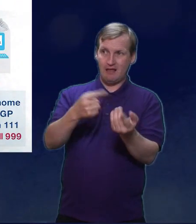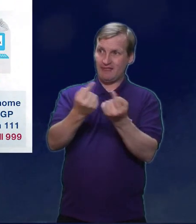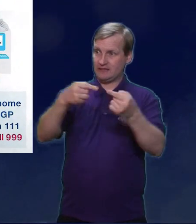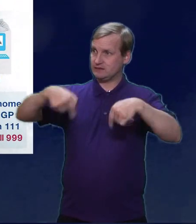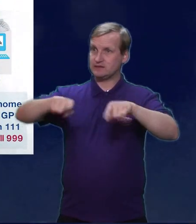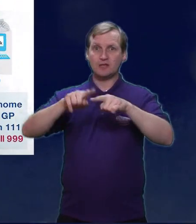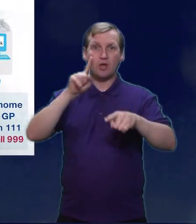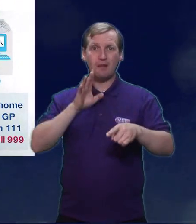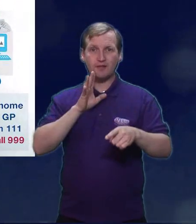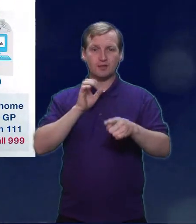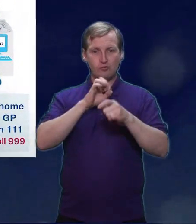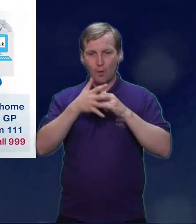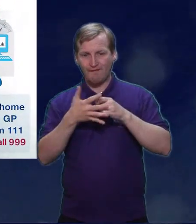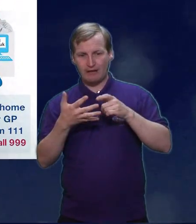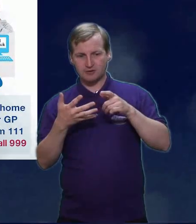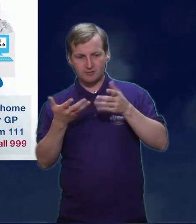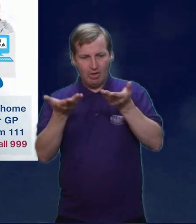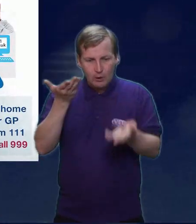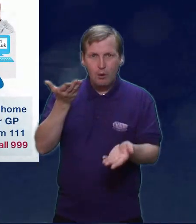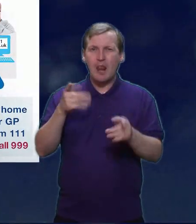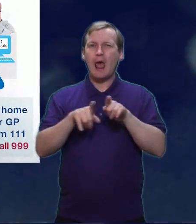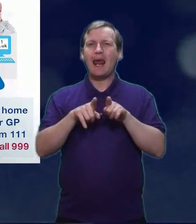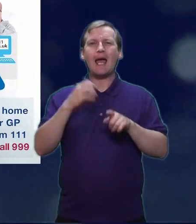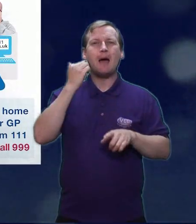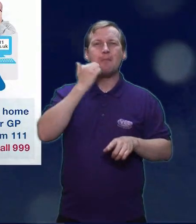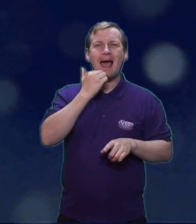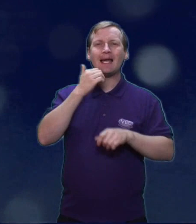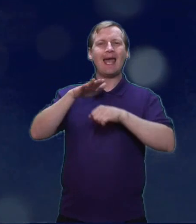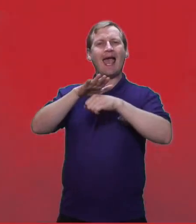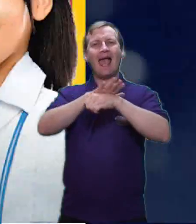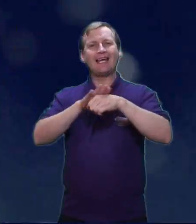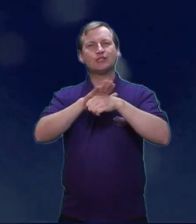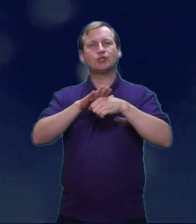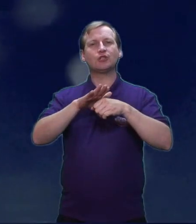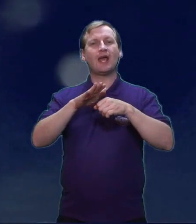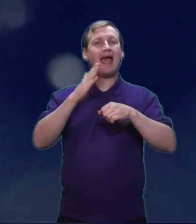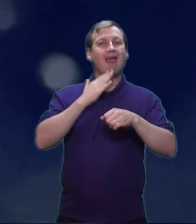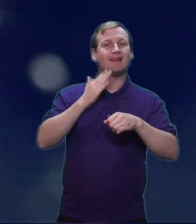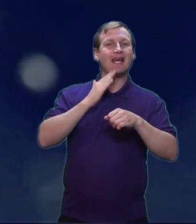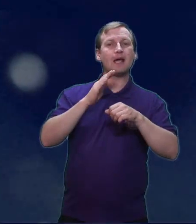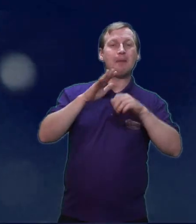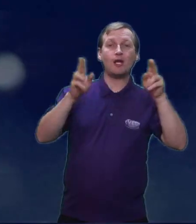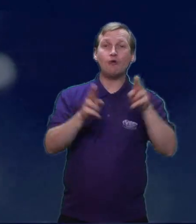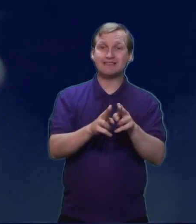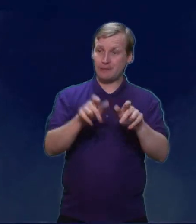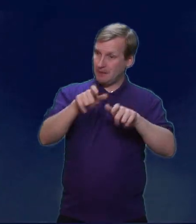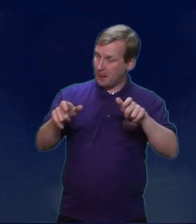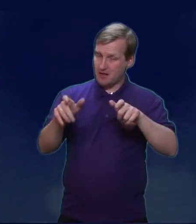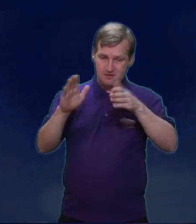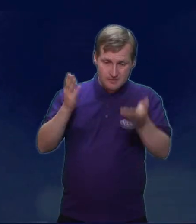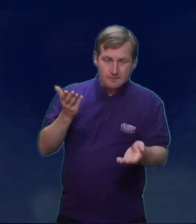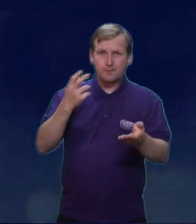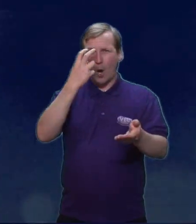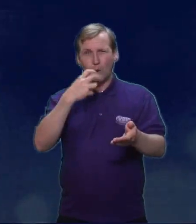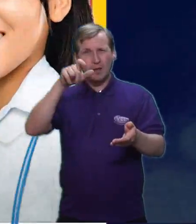spotlight on the inequalities faced by different groups, like our Black, Asian and ethnic minorities,